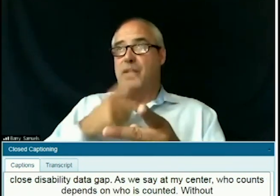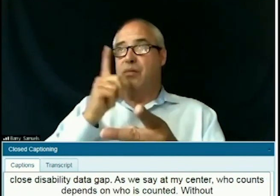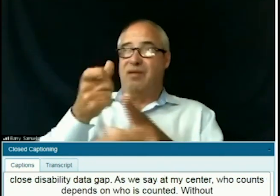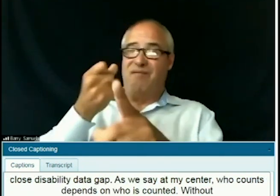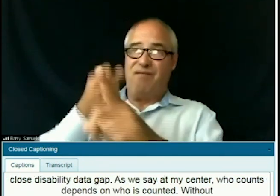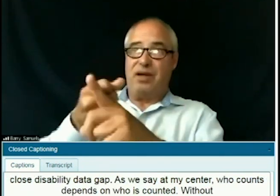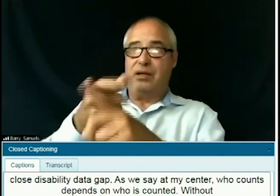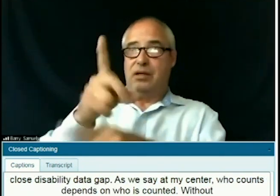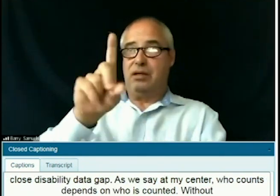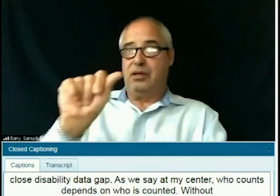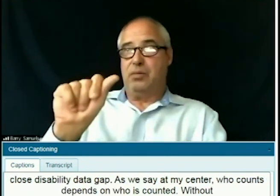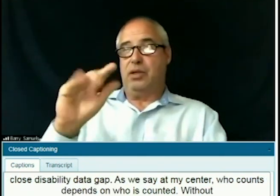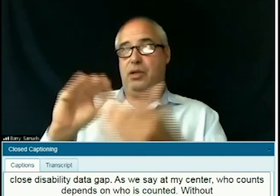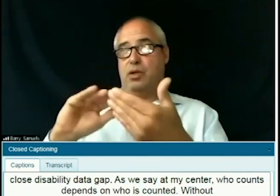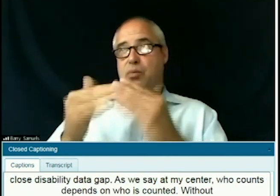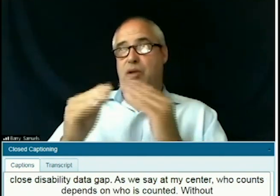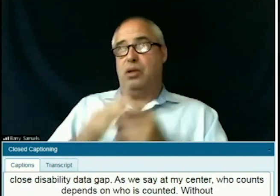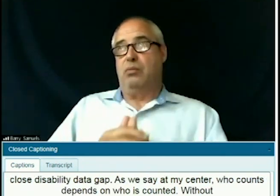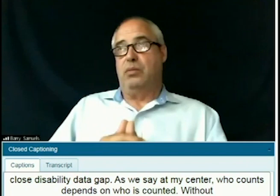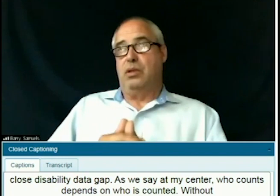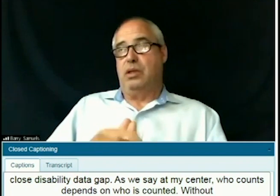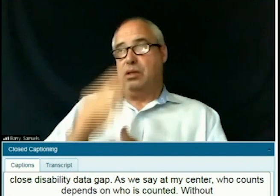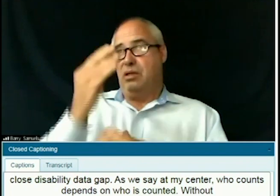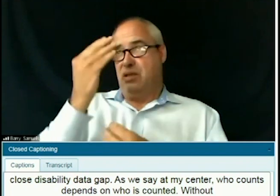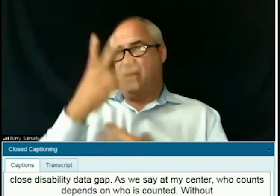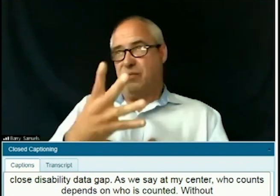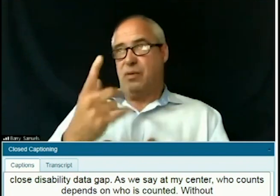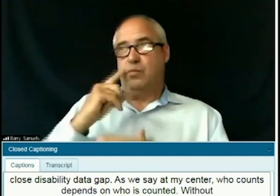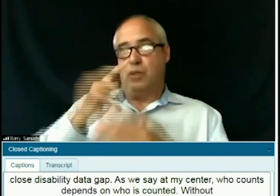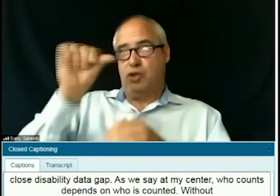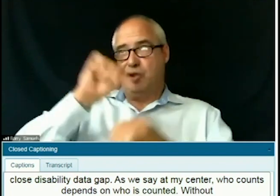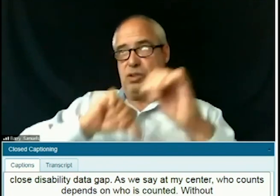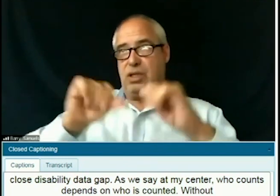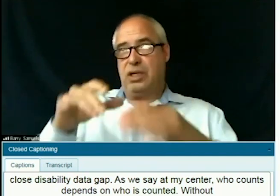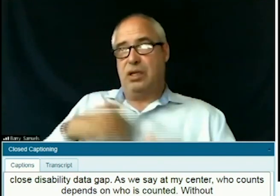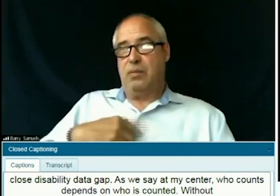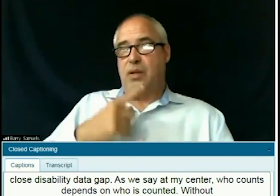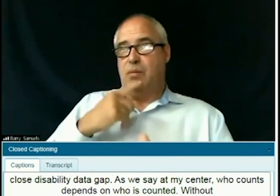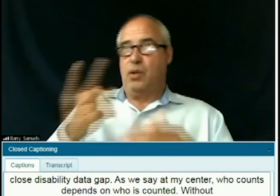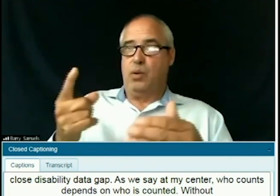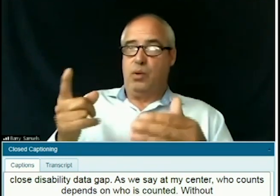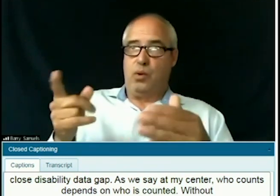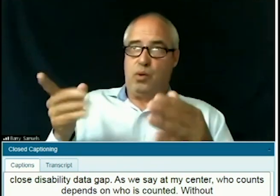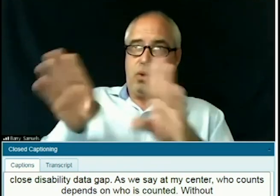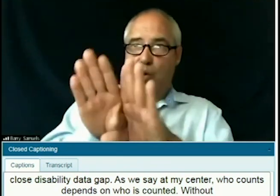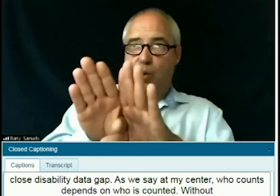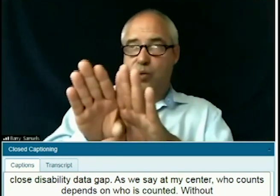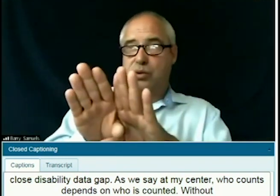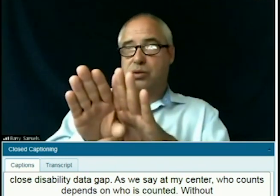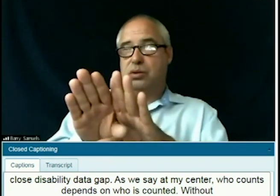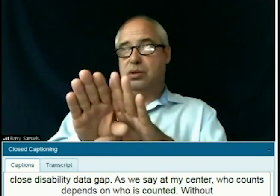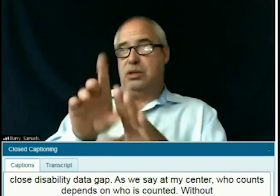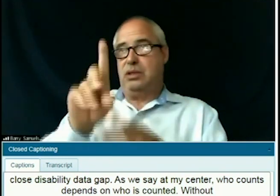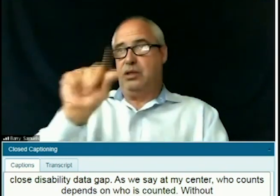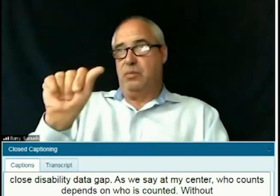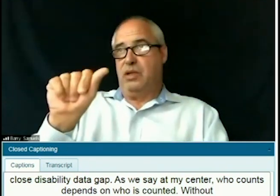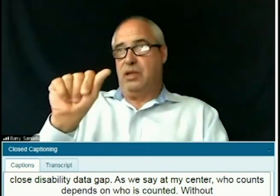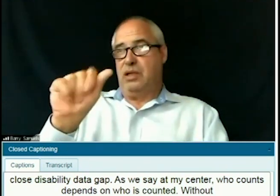As a data scientist, I cannot ignore the urgent need to close disability data gaps.